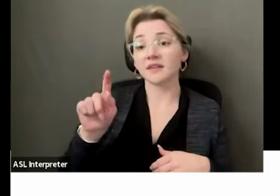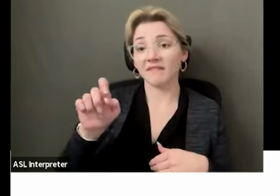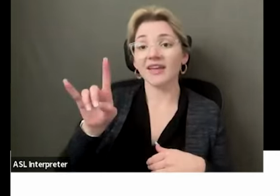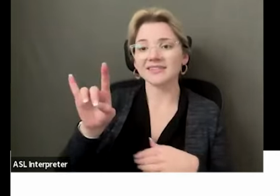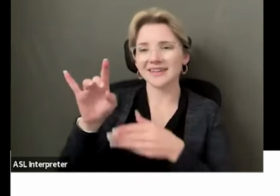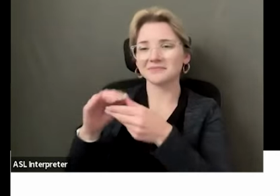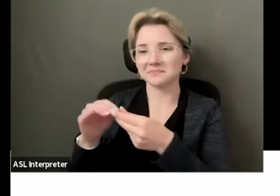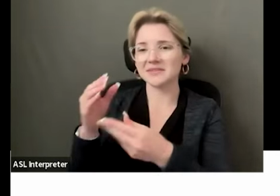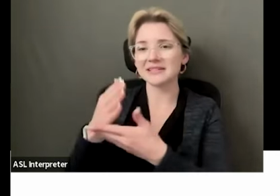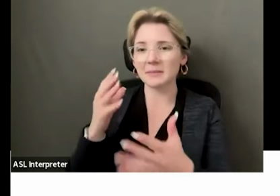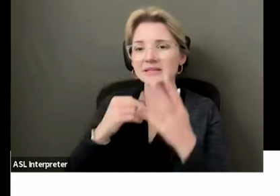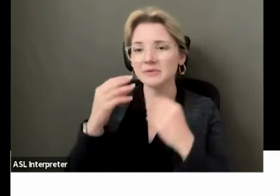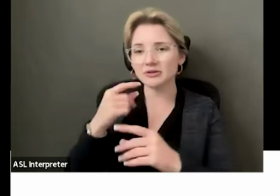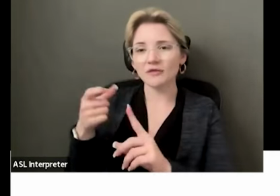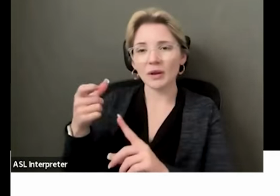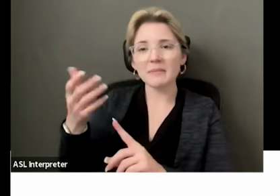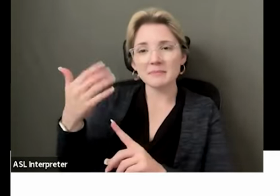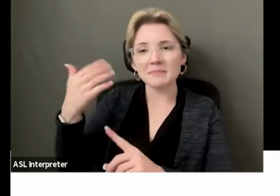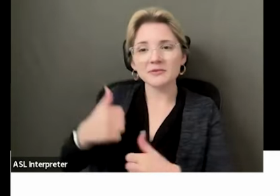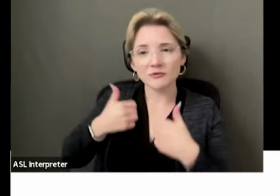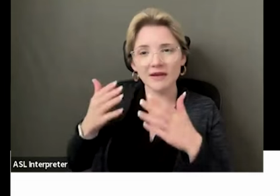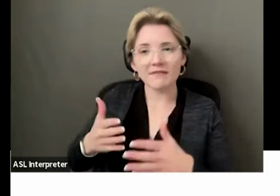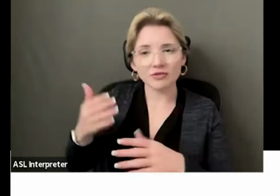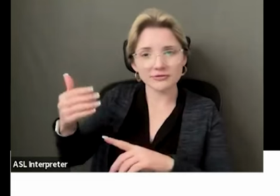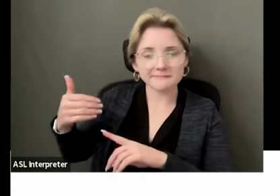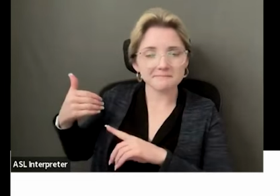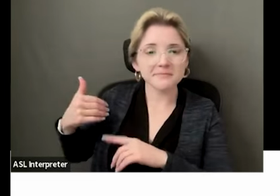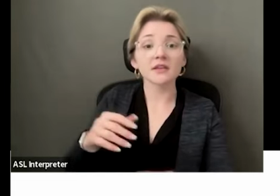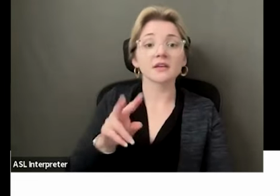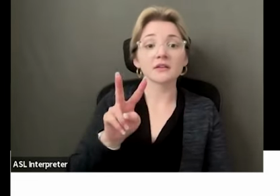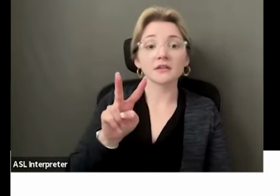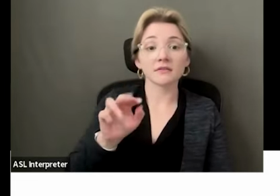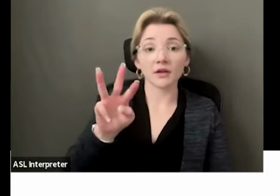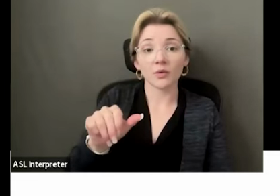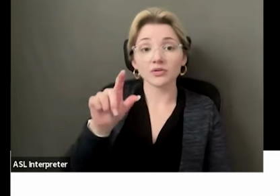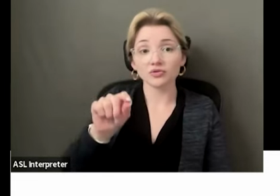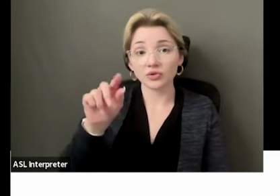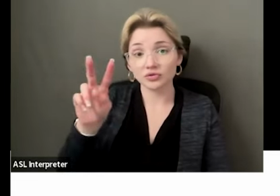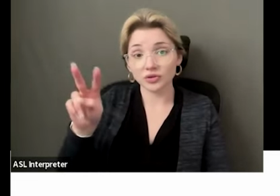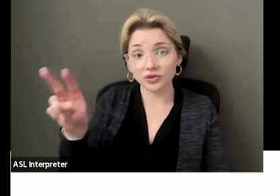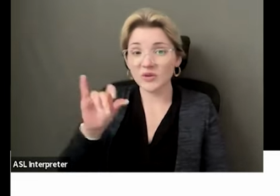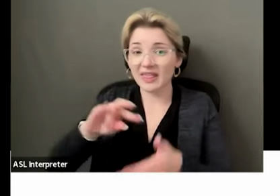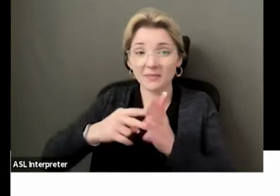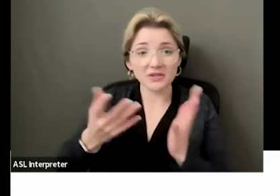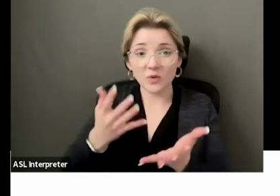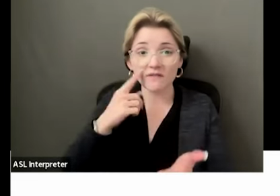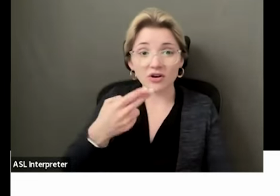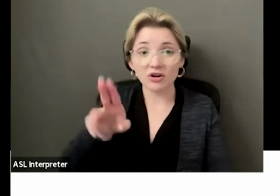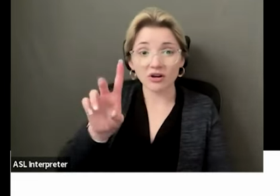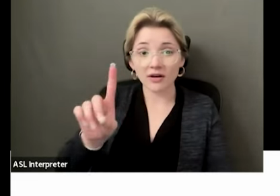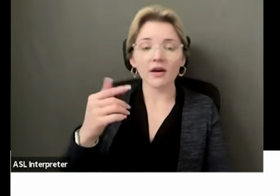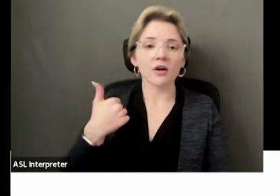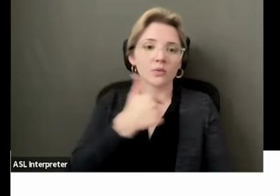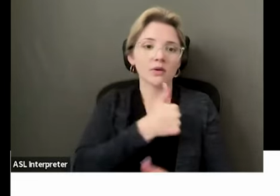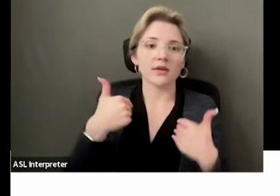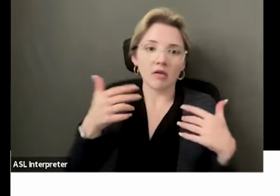of survivors. So what does VAWA 2022 and these housing provisions mean for HUD? It means we have a lot of implementing to do.